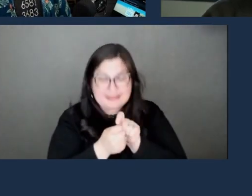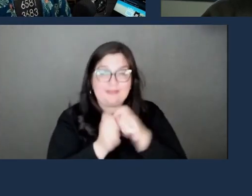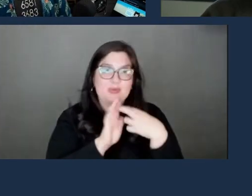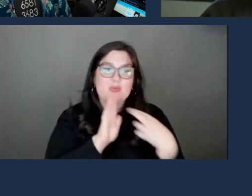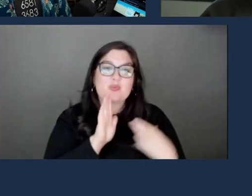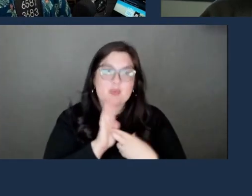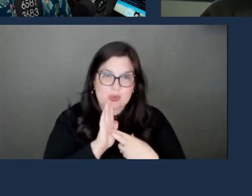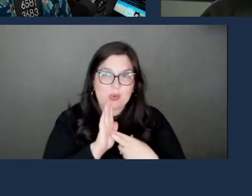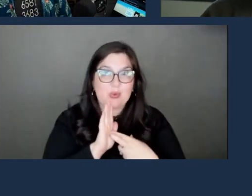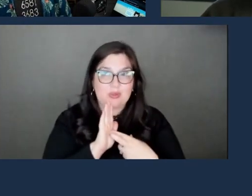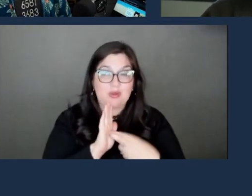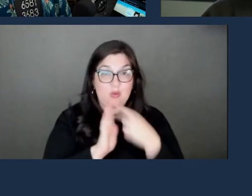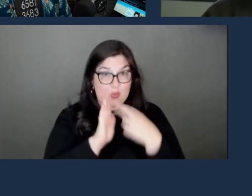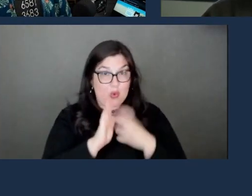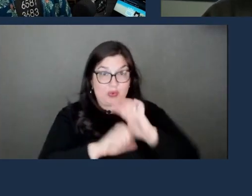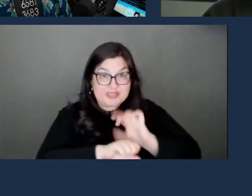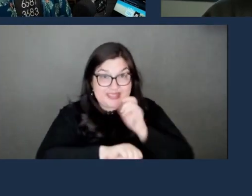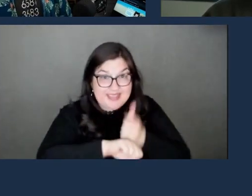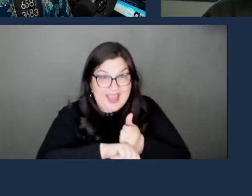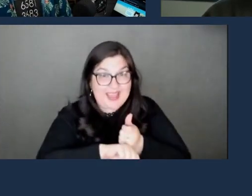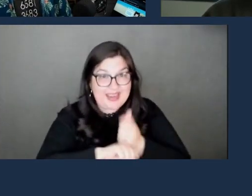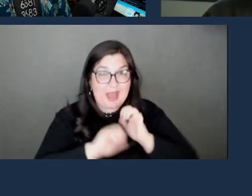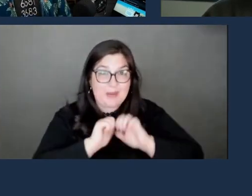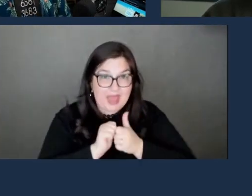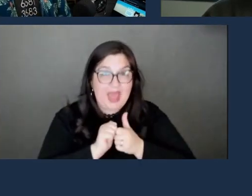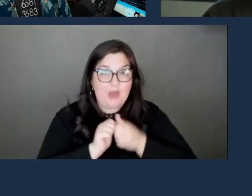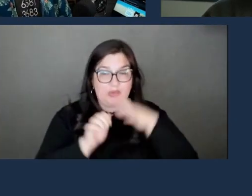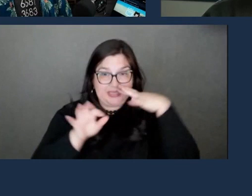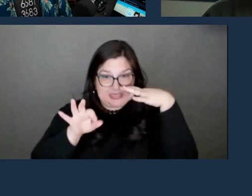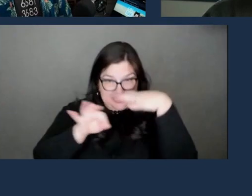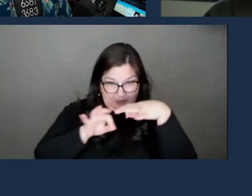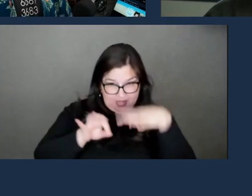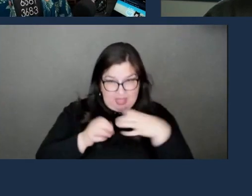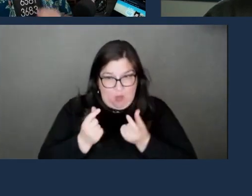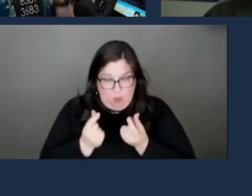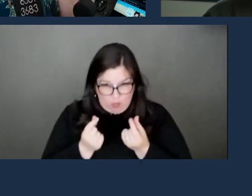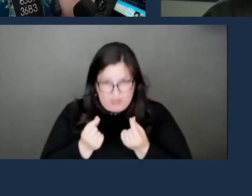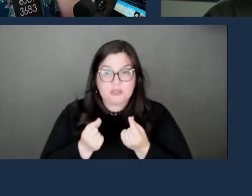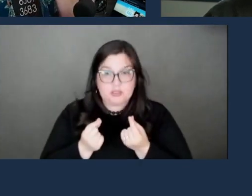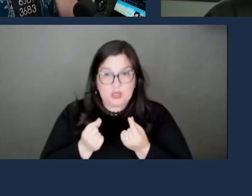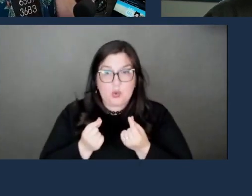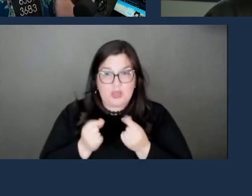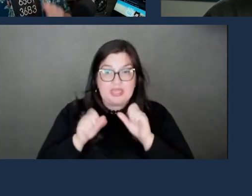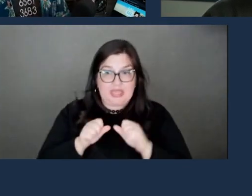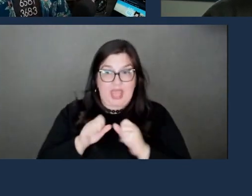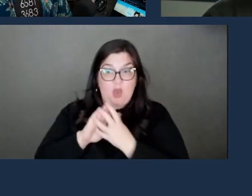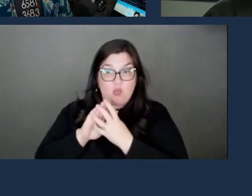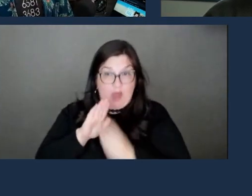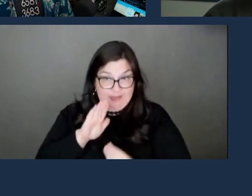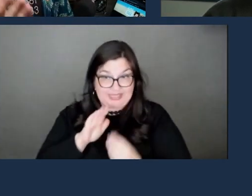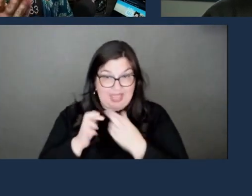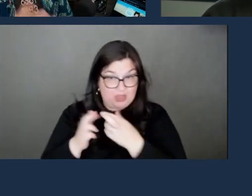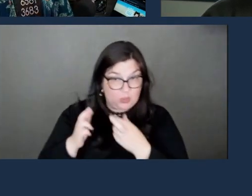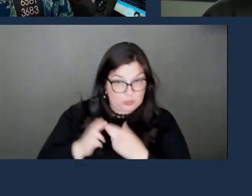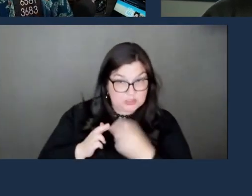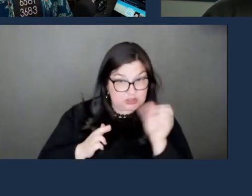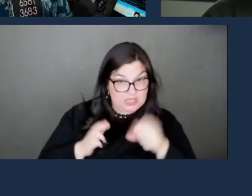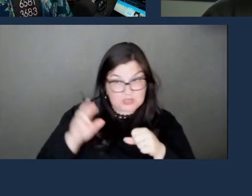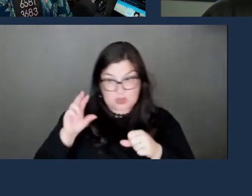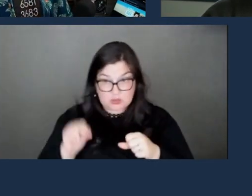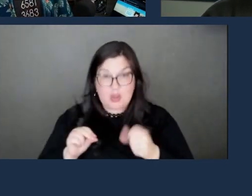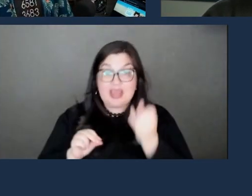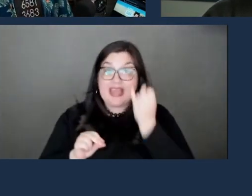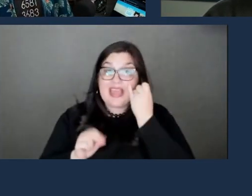itself, we can actually instruct the replication engine to replicate deletions or not. So if you want to have your